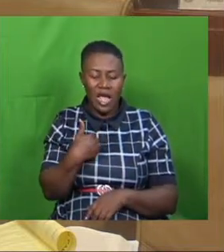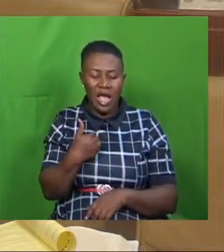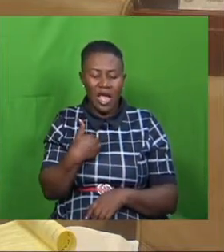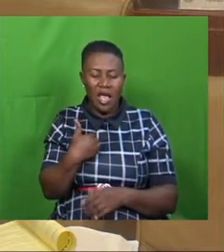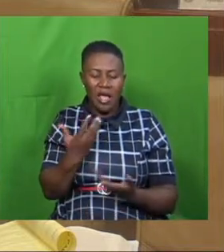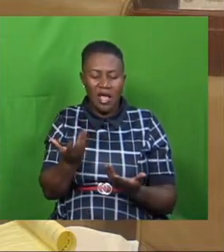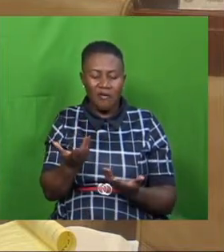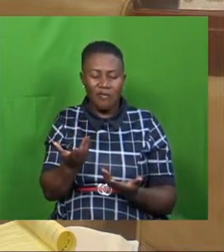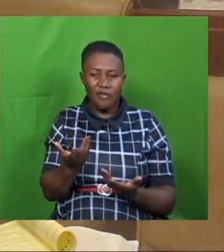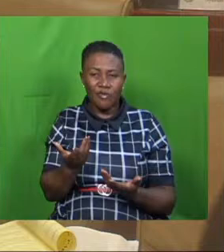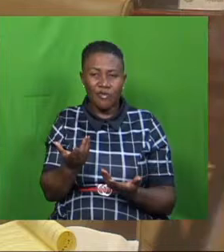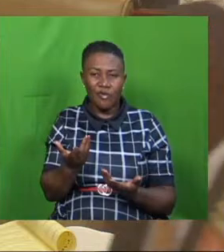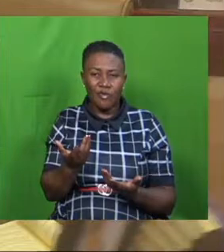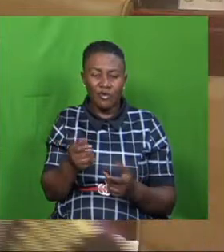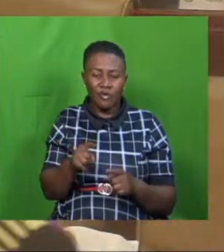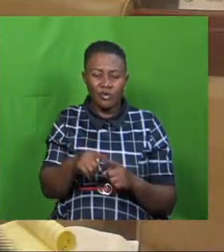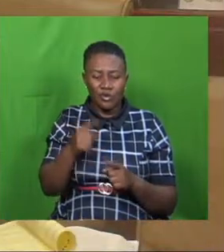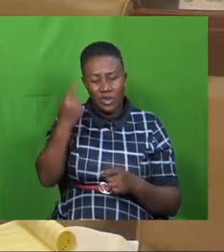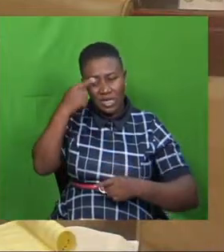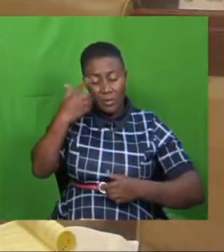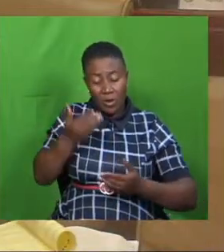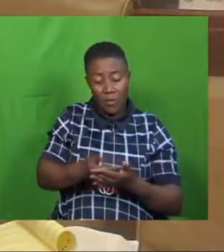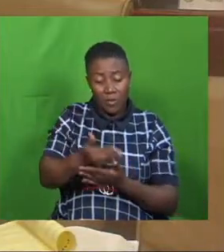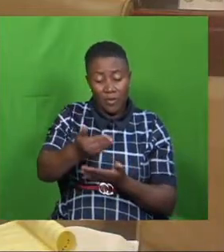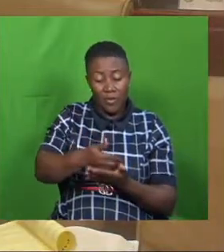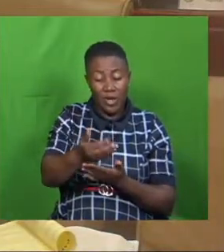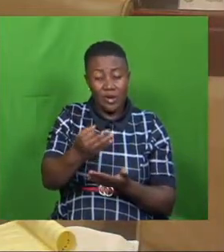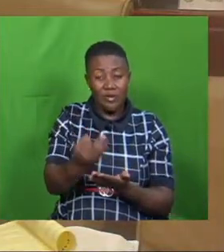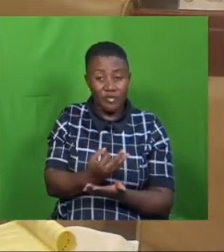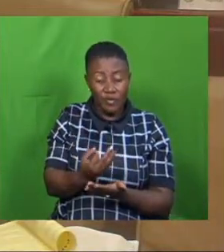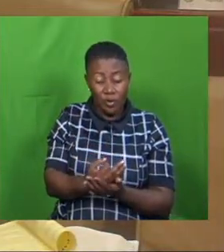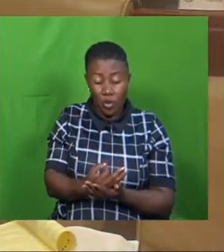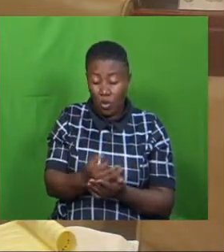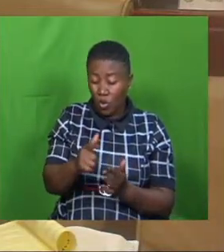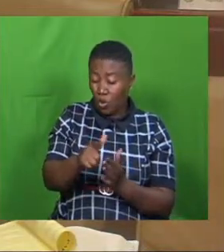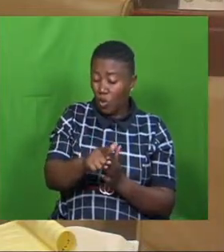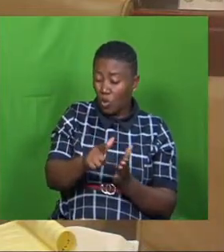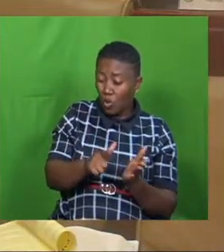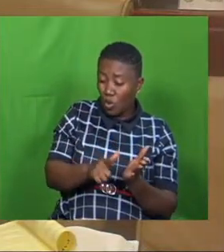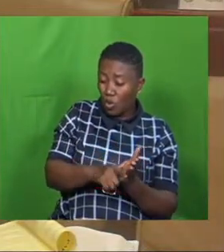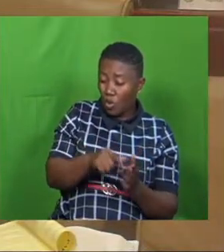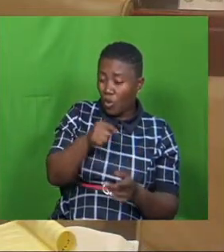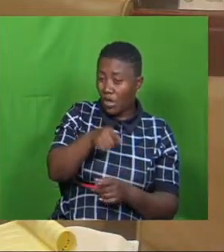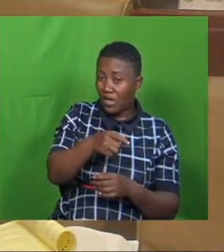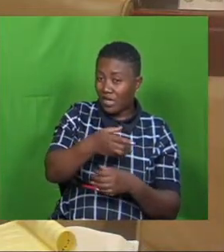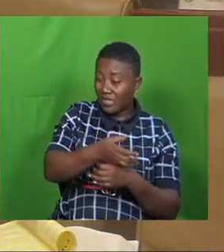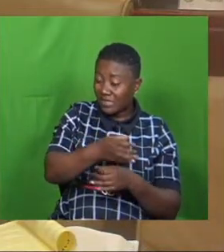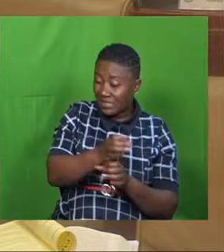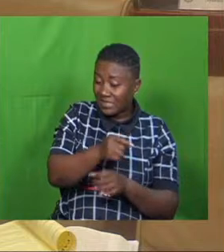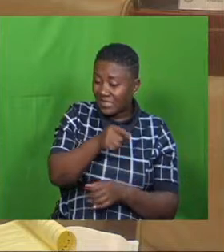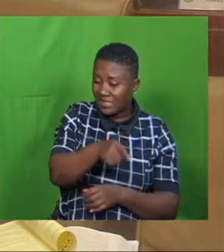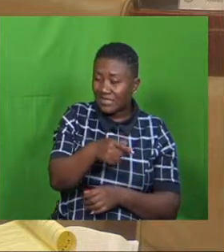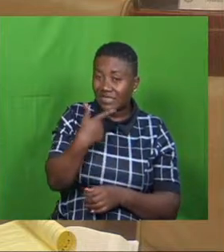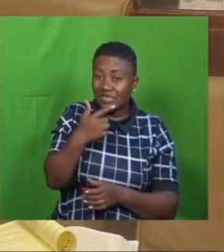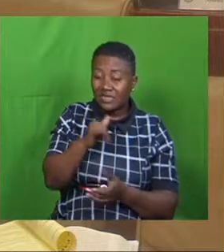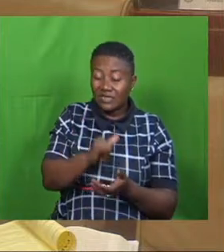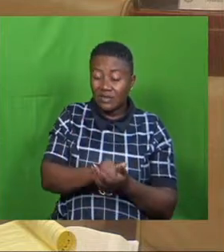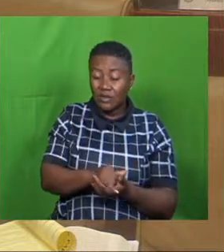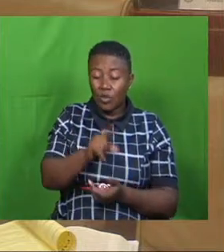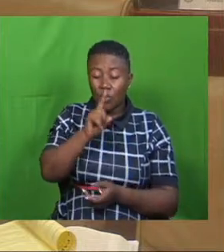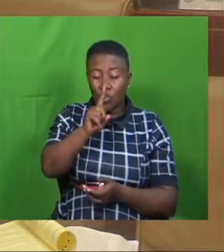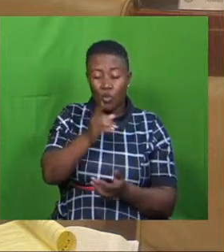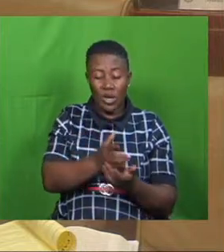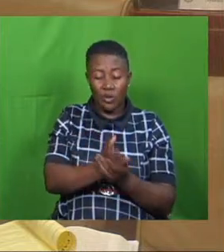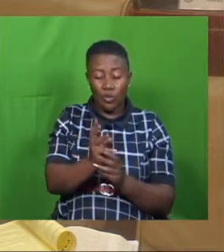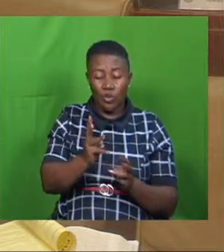the pension fund, because the law creating SNAP says that one of the rightful ways